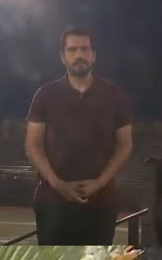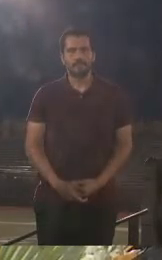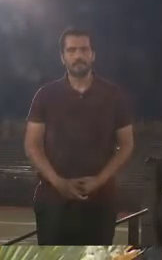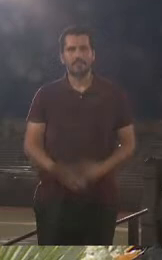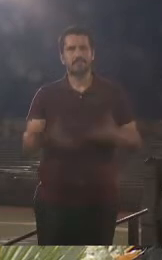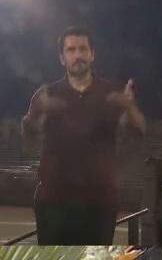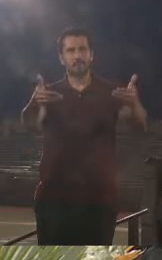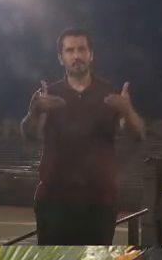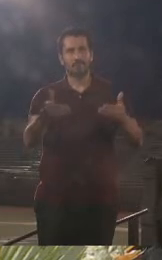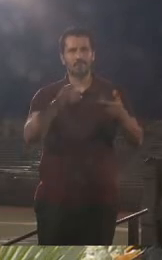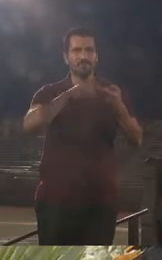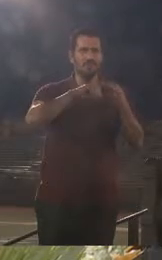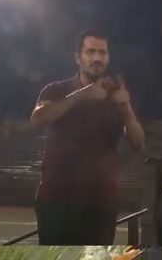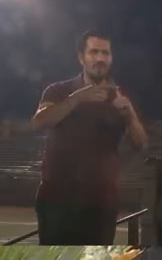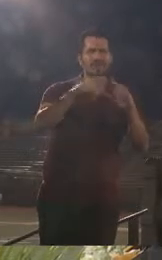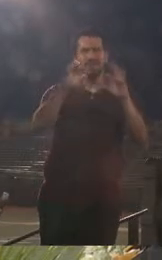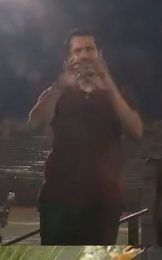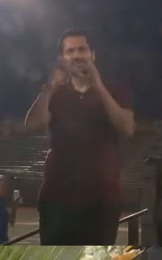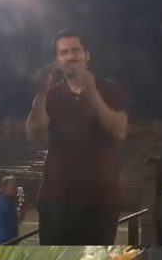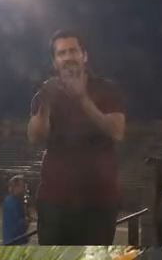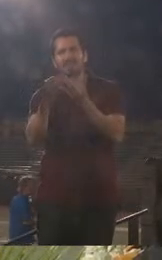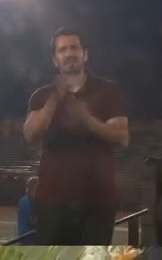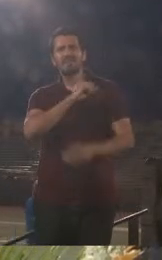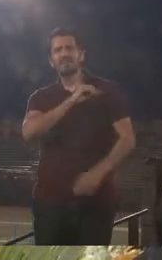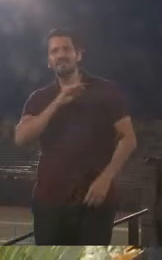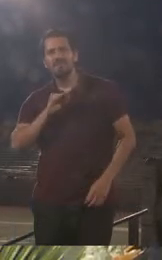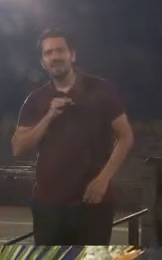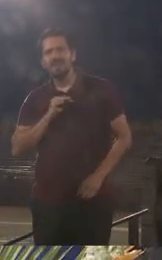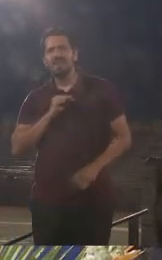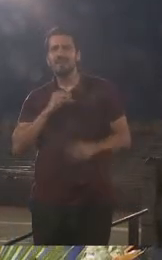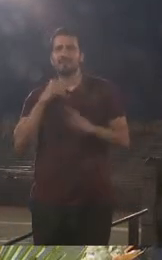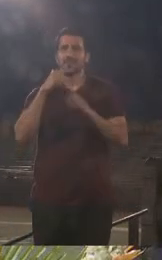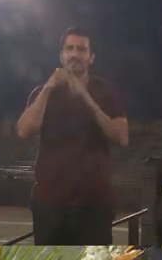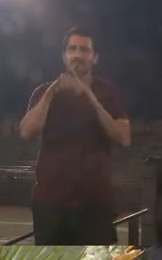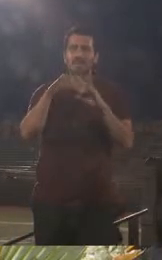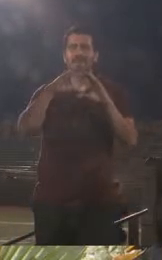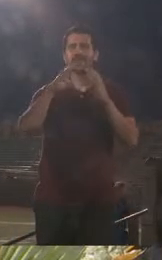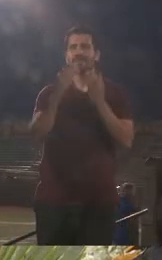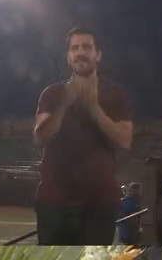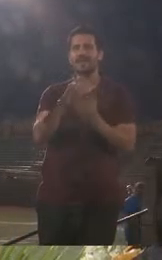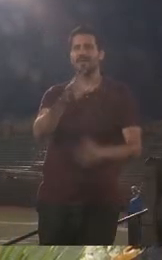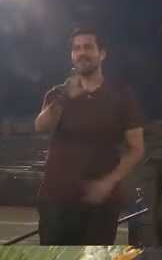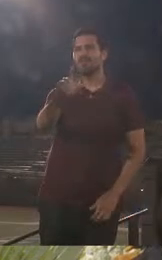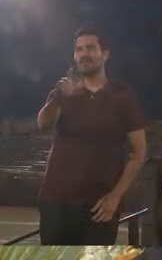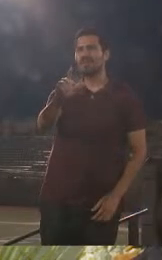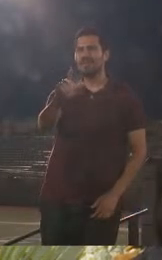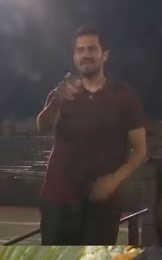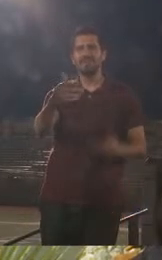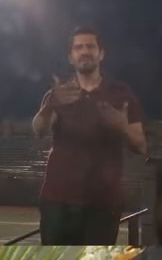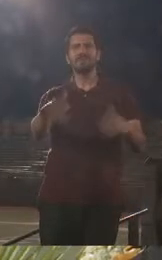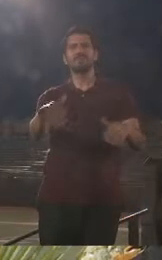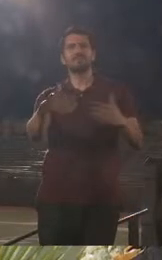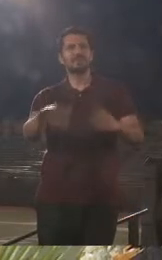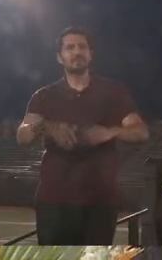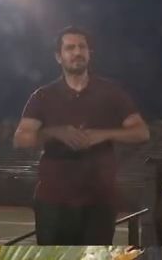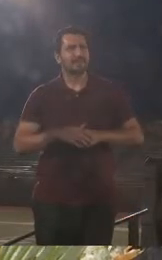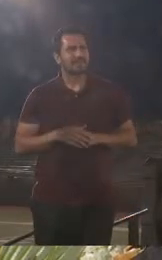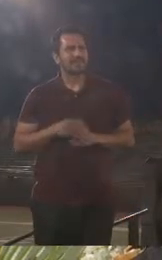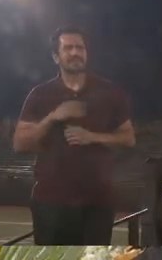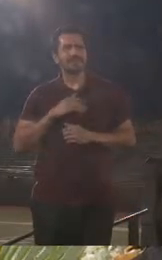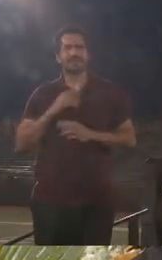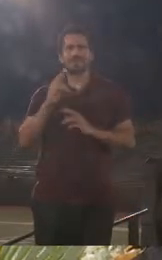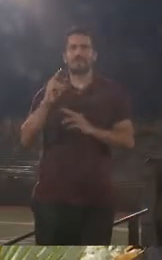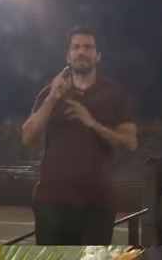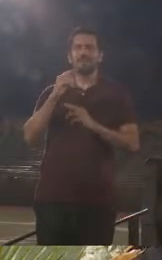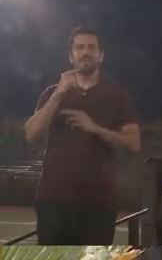Welcome, friends, family, and faculty, and last but not least, class of 2023. I am Pamela High, and happy to say this